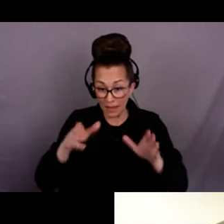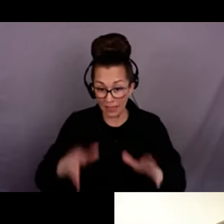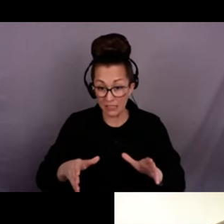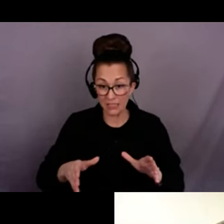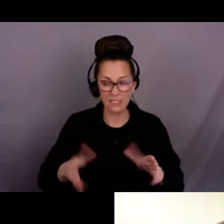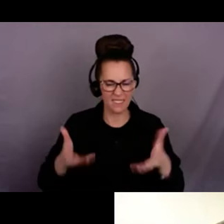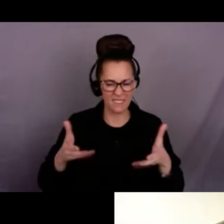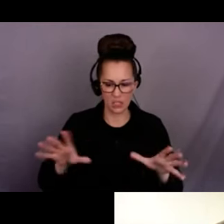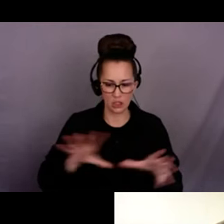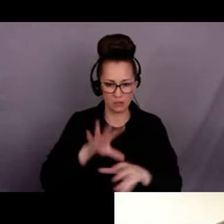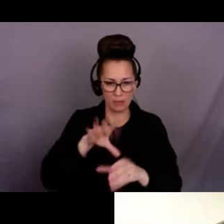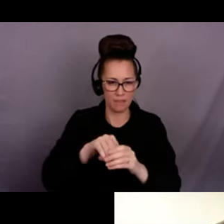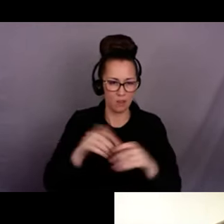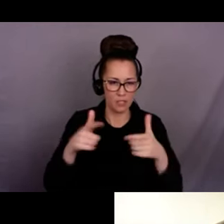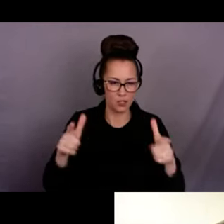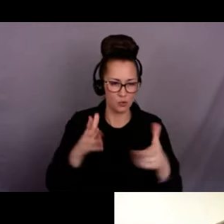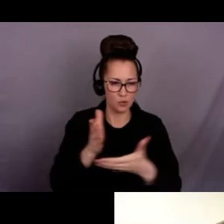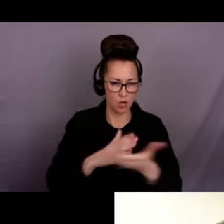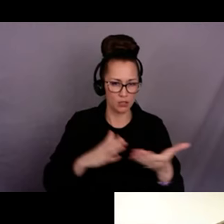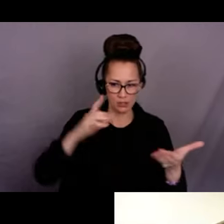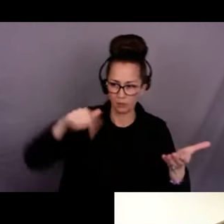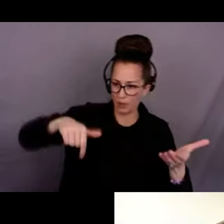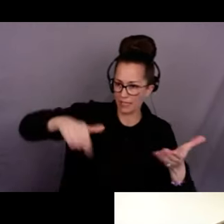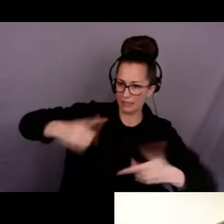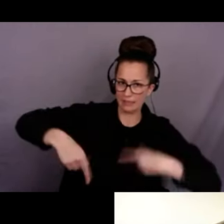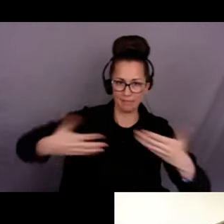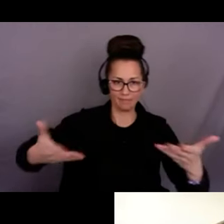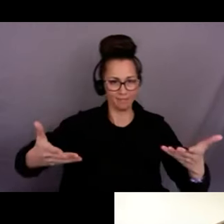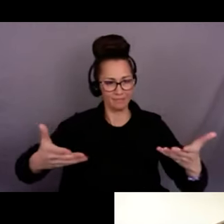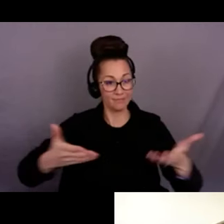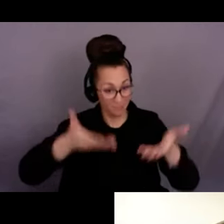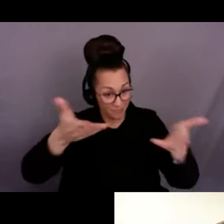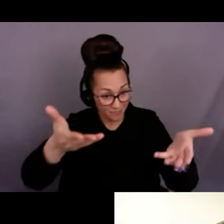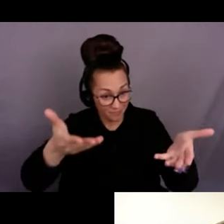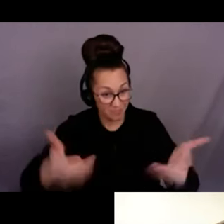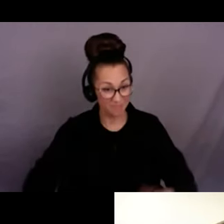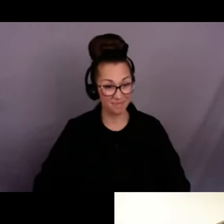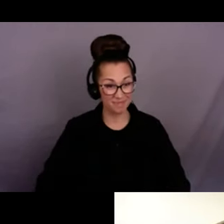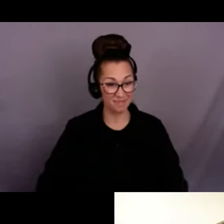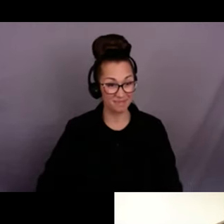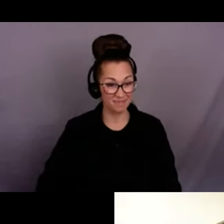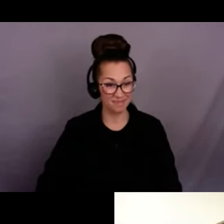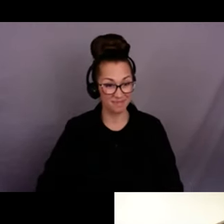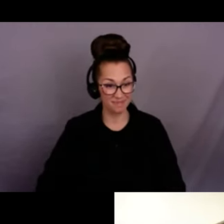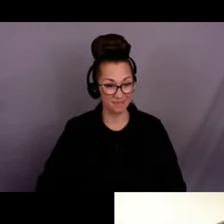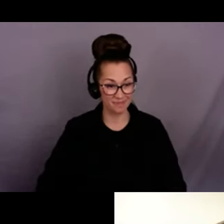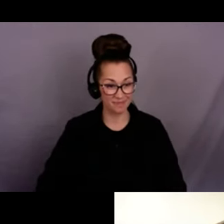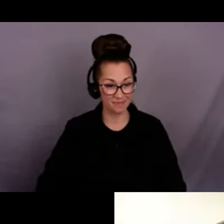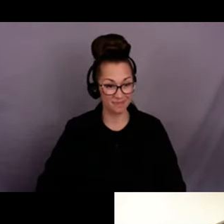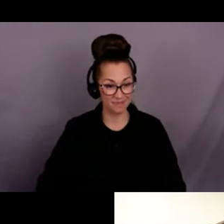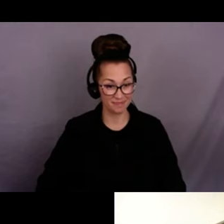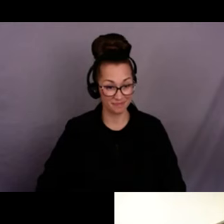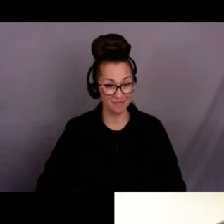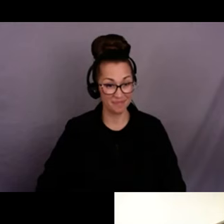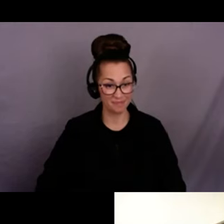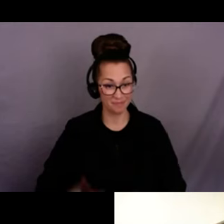played huge parts in all of this. So I'm just gonna go right into talking a little bit, and I'll introduce each